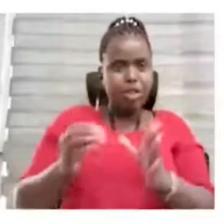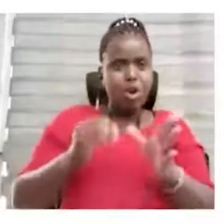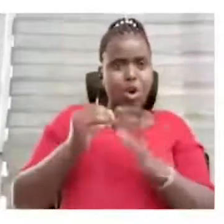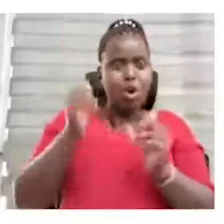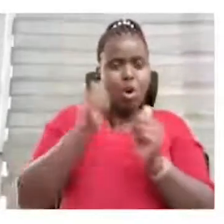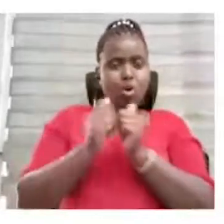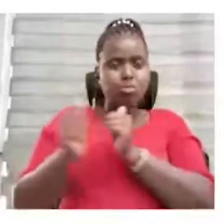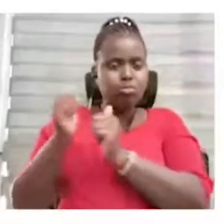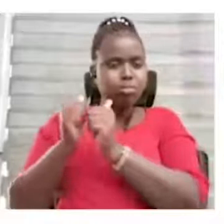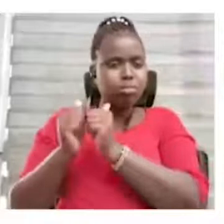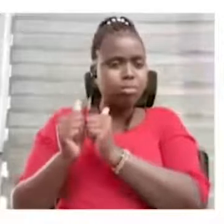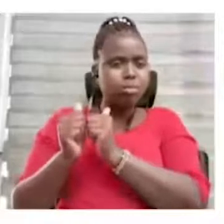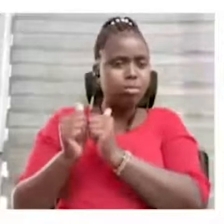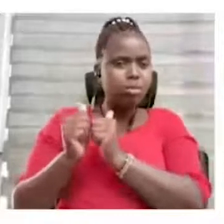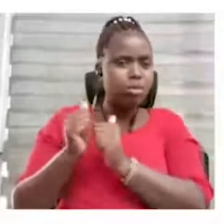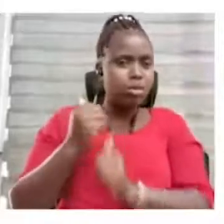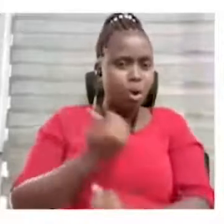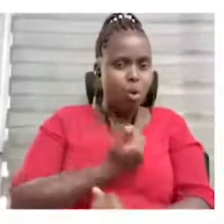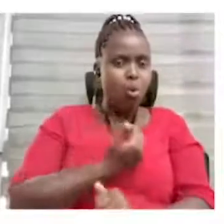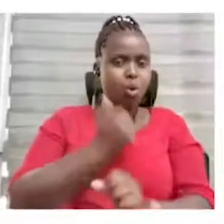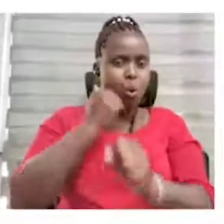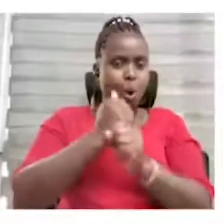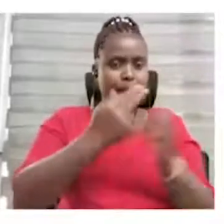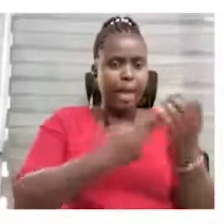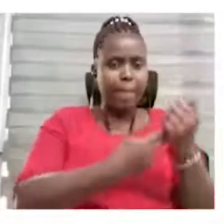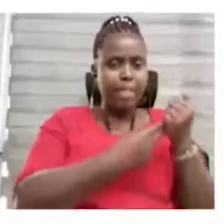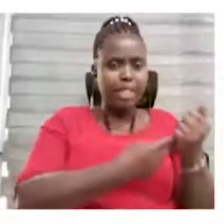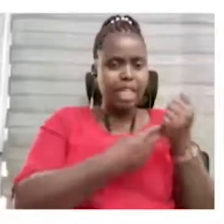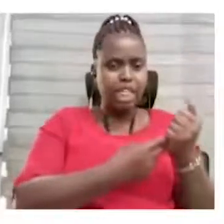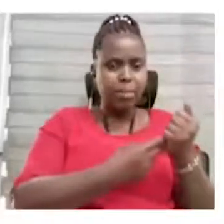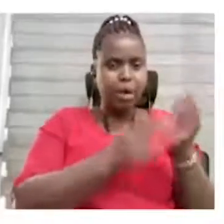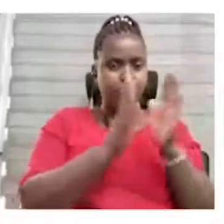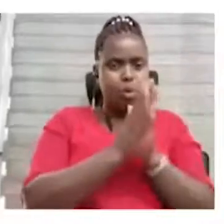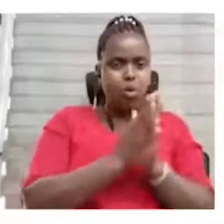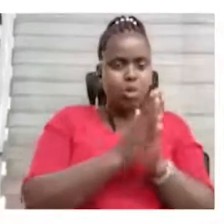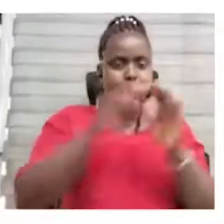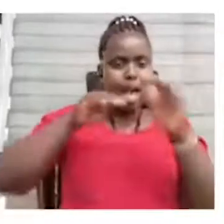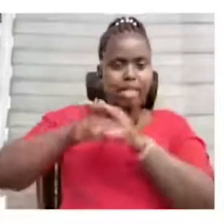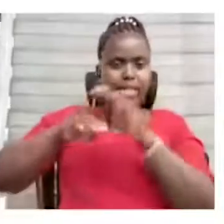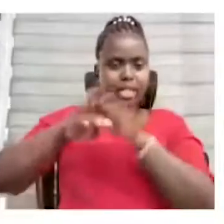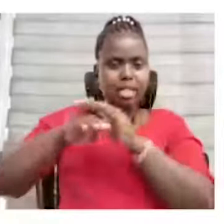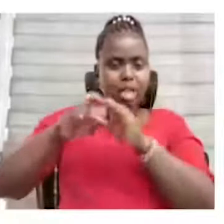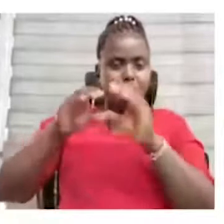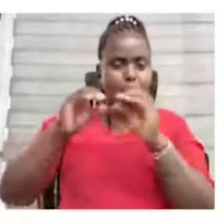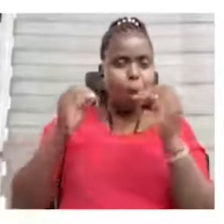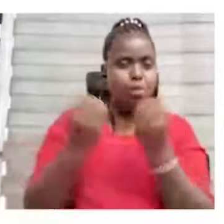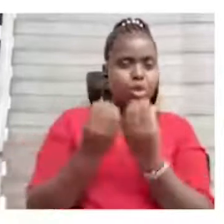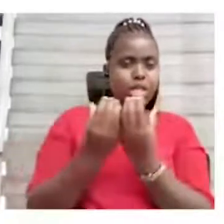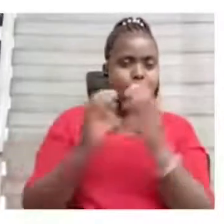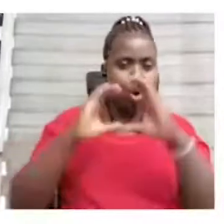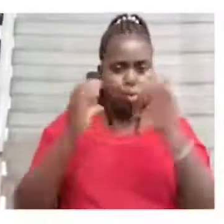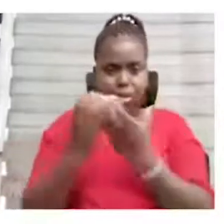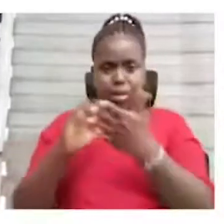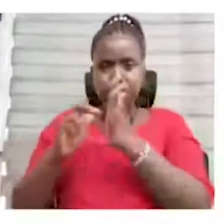we build in partnership with the accessibility community. So we build with the users for whom we're